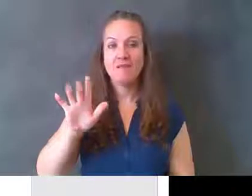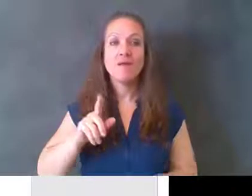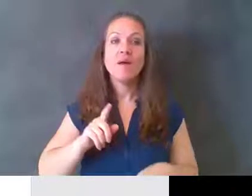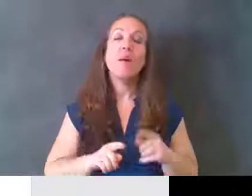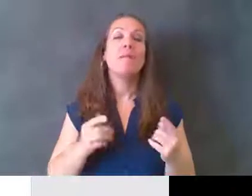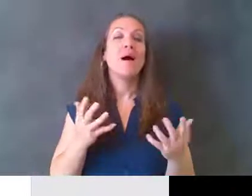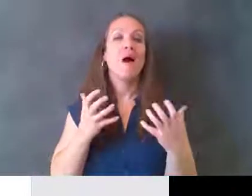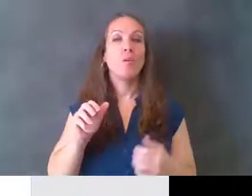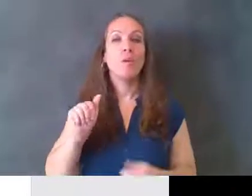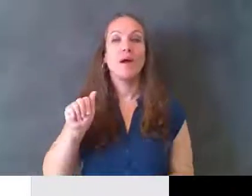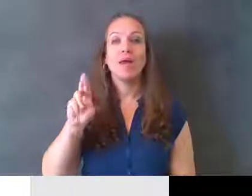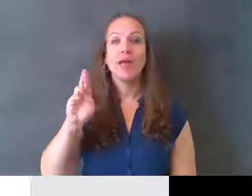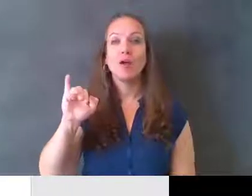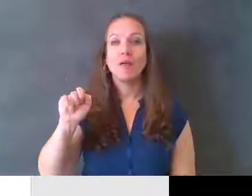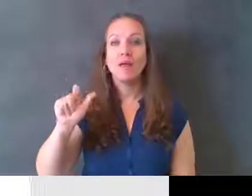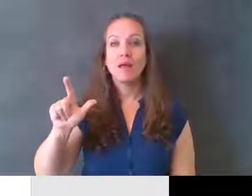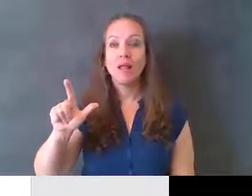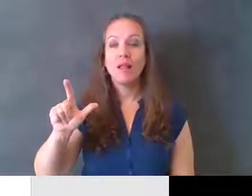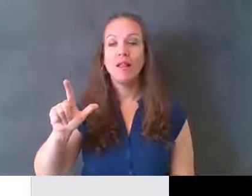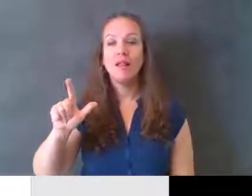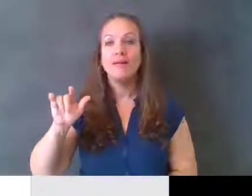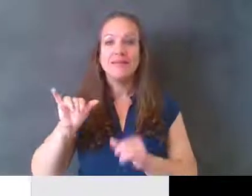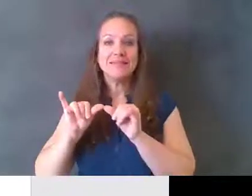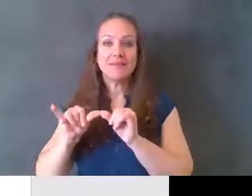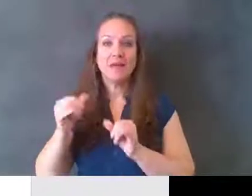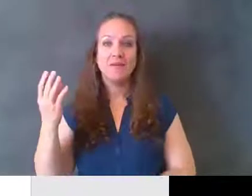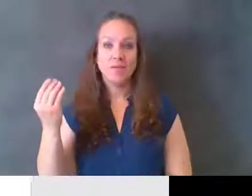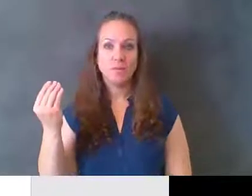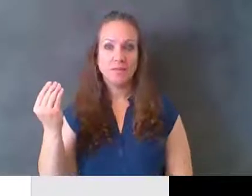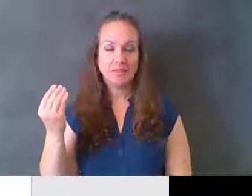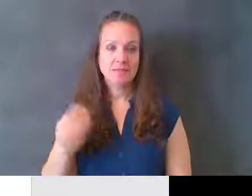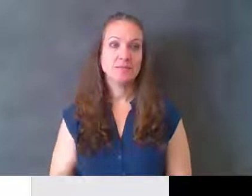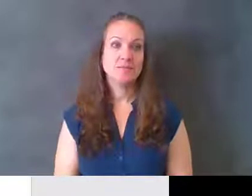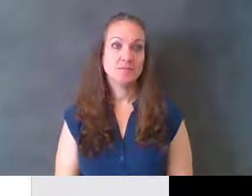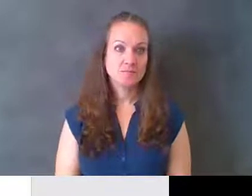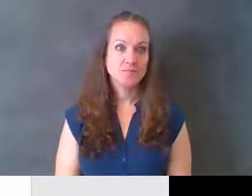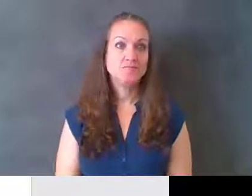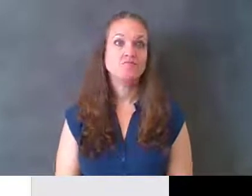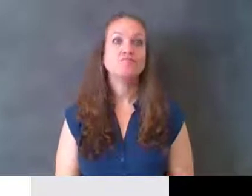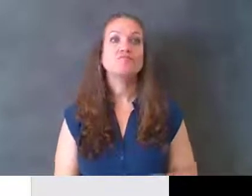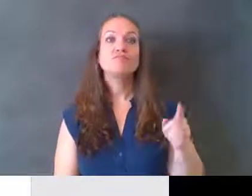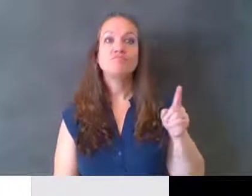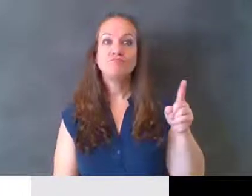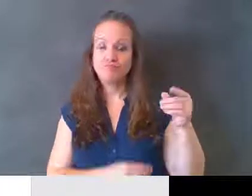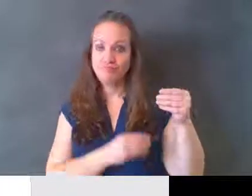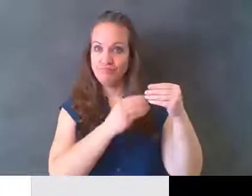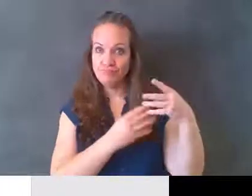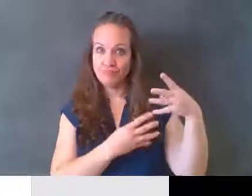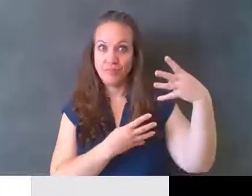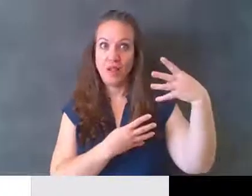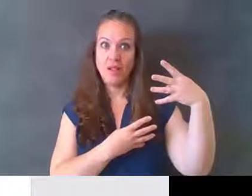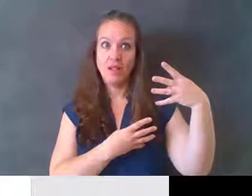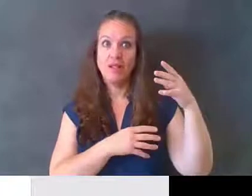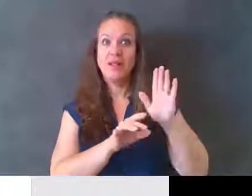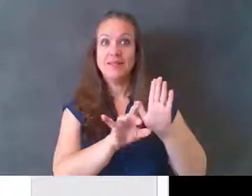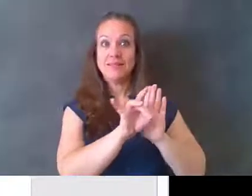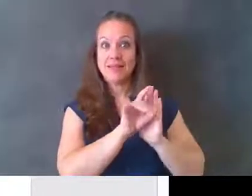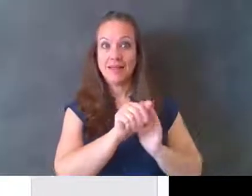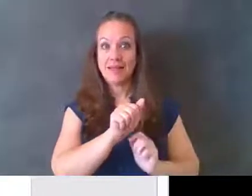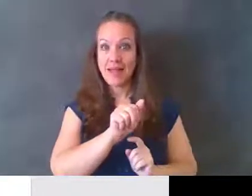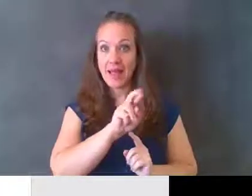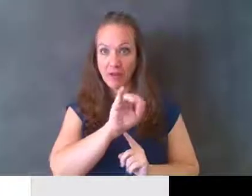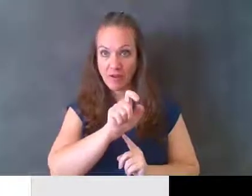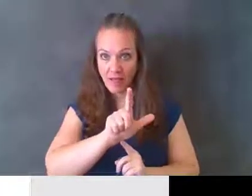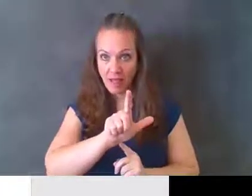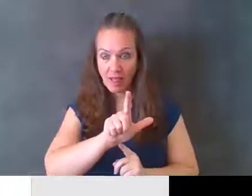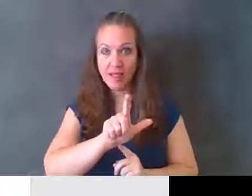14. So I'm going to go ahead and change that in my font in the Styles menu. Come on, where's Arial? There we go. And